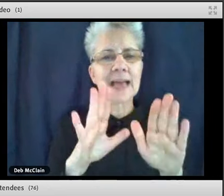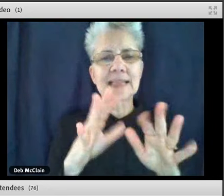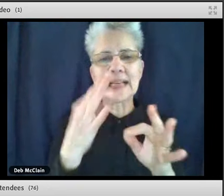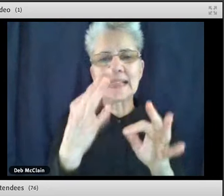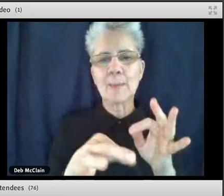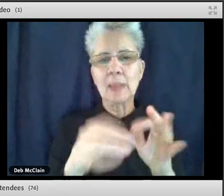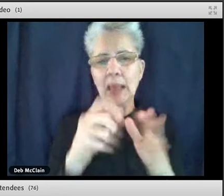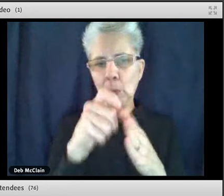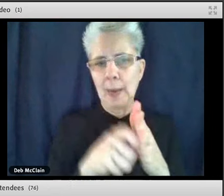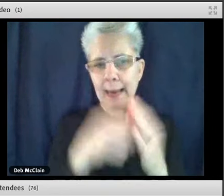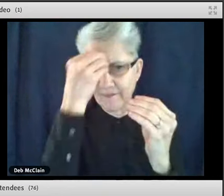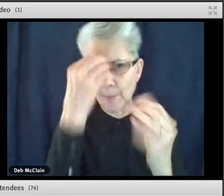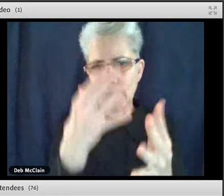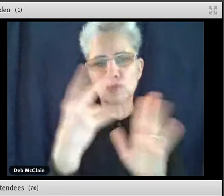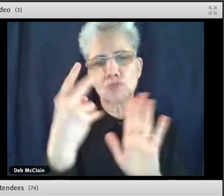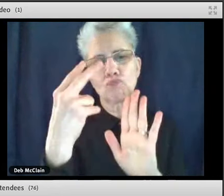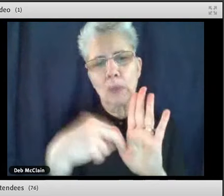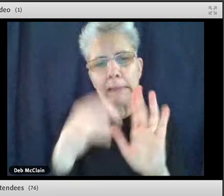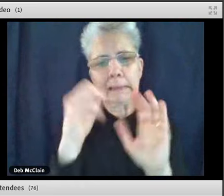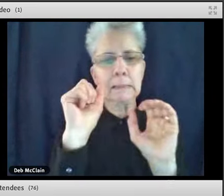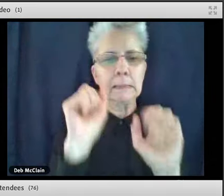Give me just a second, I'll be back there.